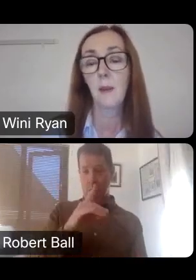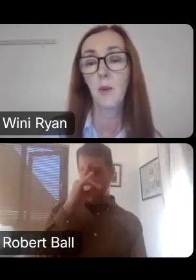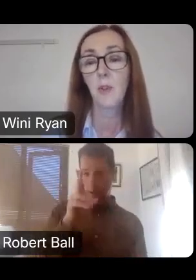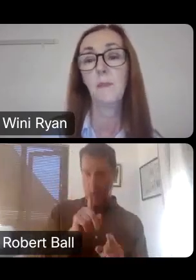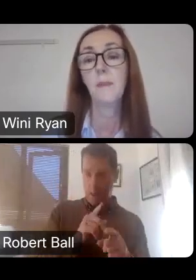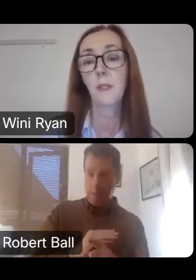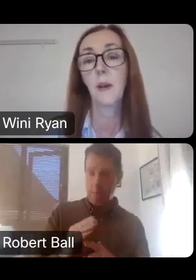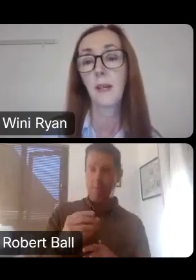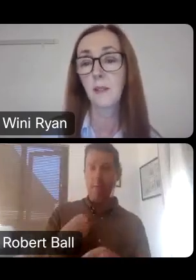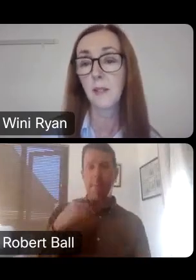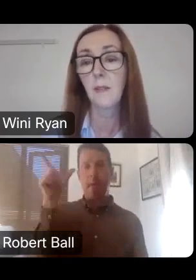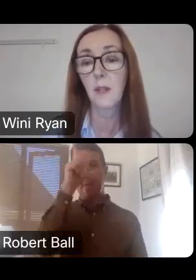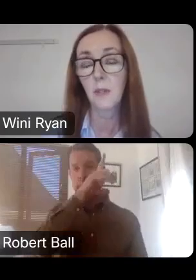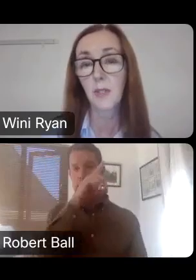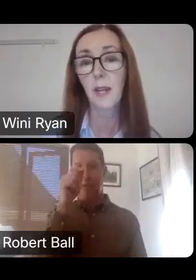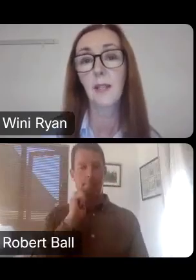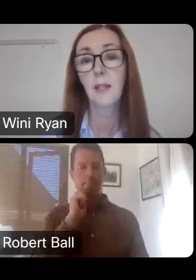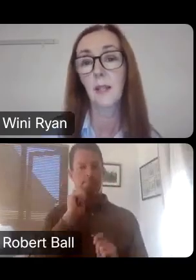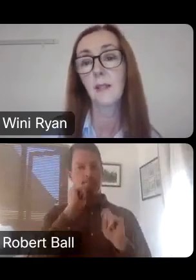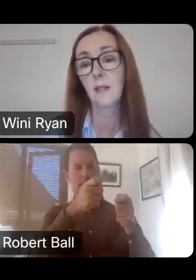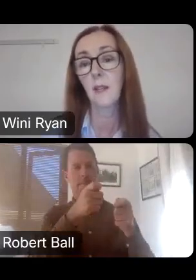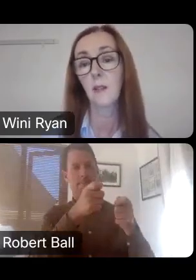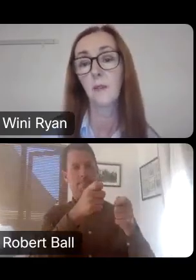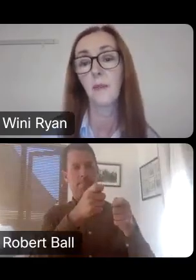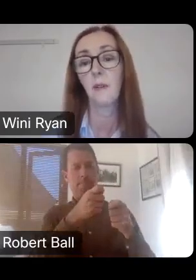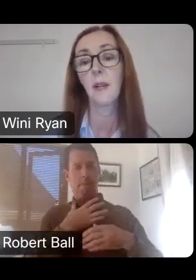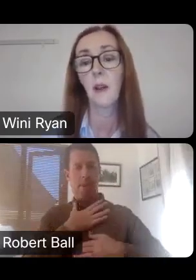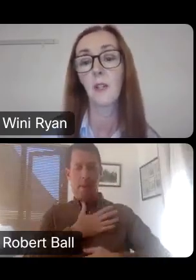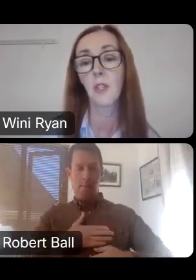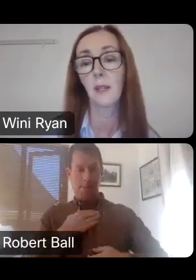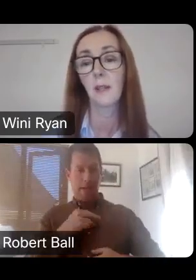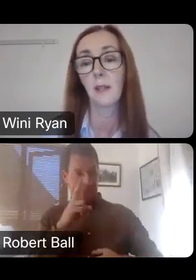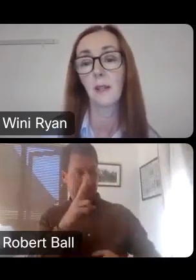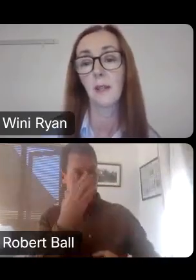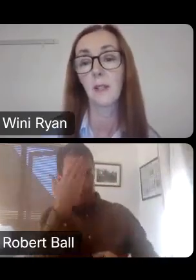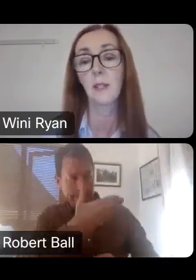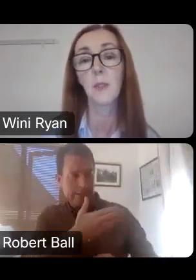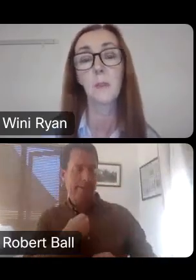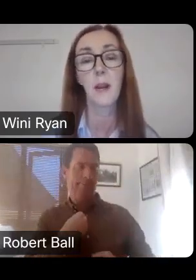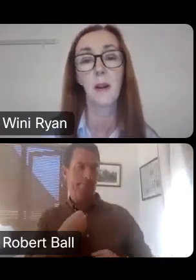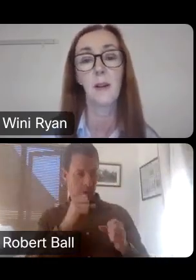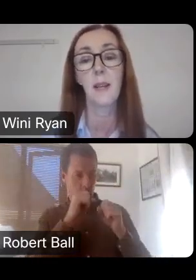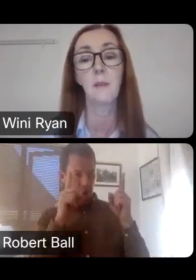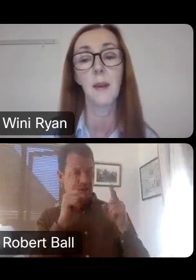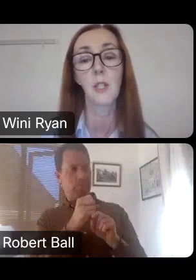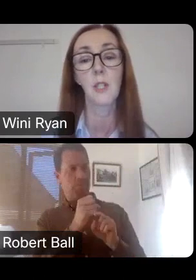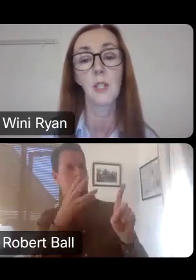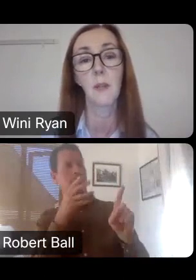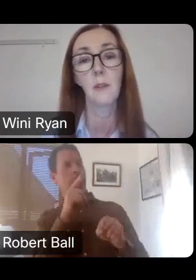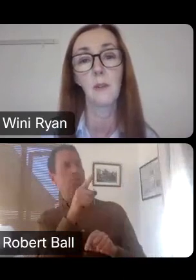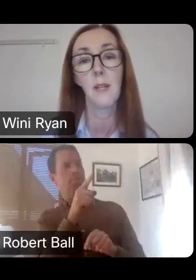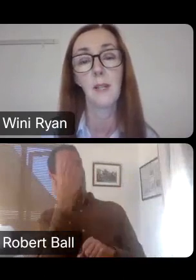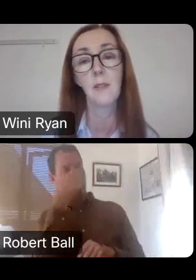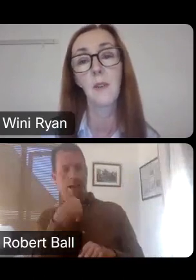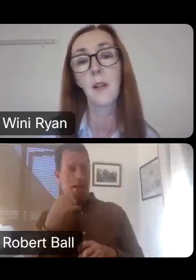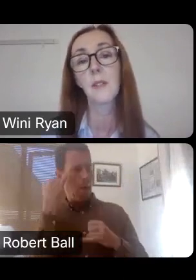the emotion, so I can see that you're sad. Again, it's tentative, or acknowledging the emotion. This must be hard. I can't imagine what you're going